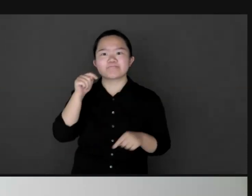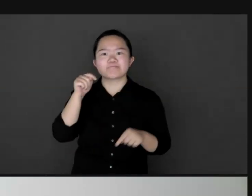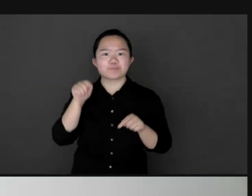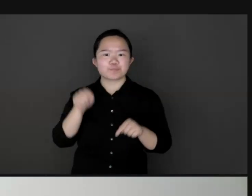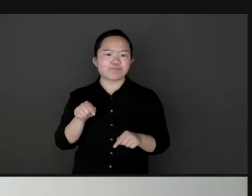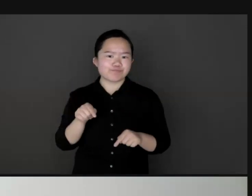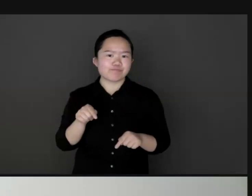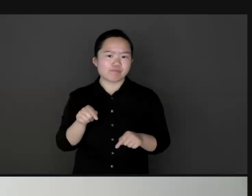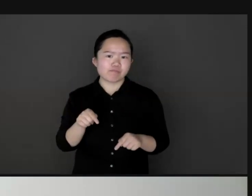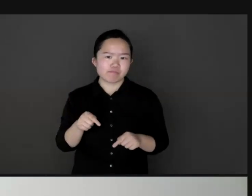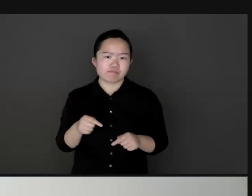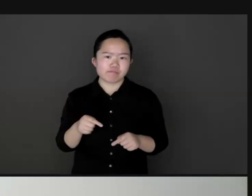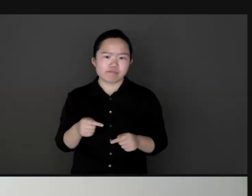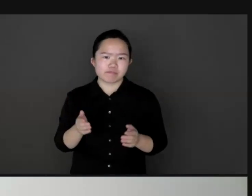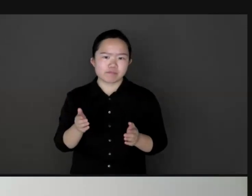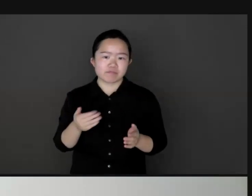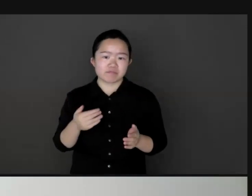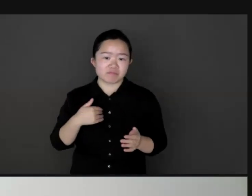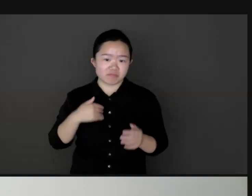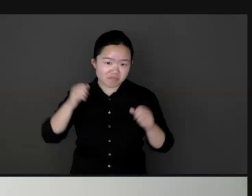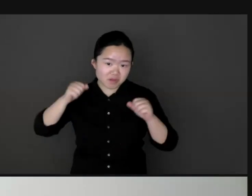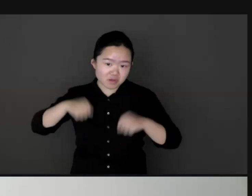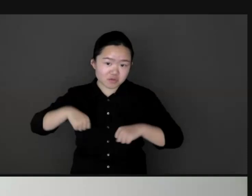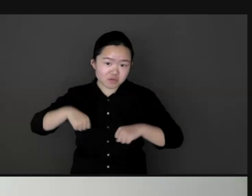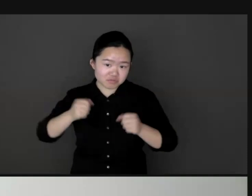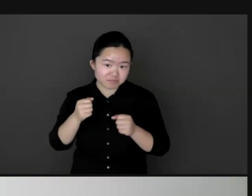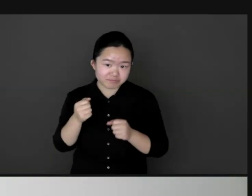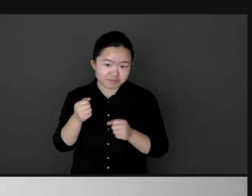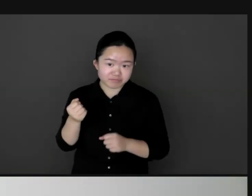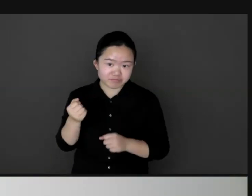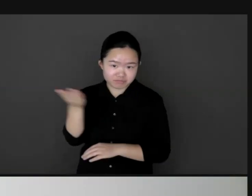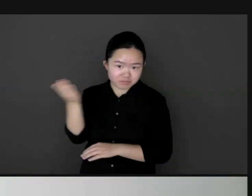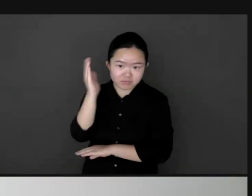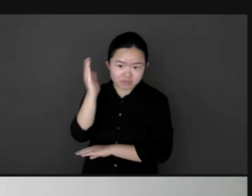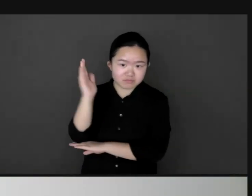there is additional complexity, especially around things like